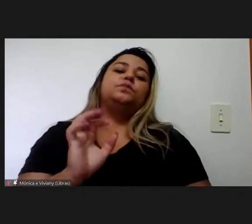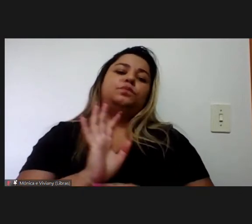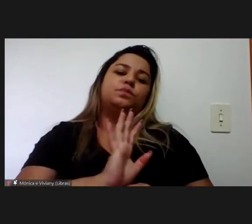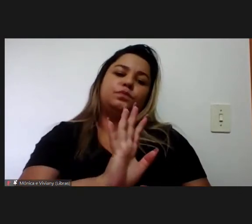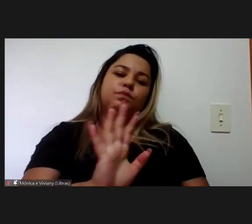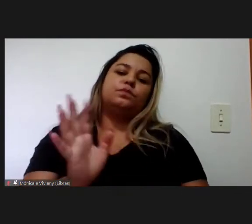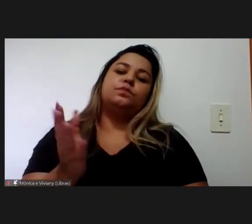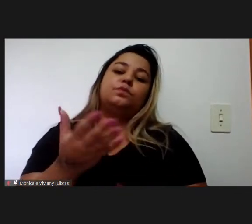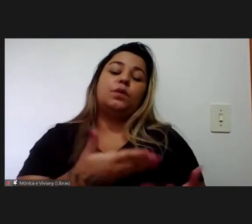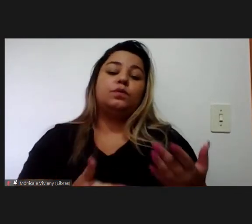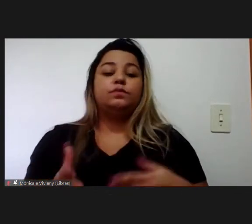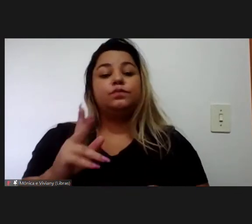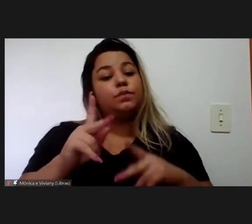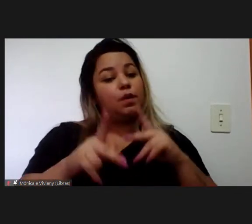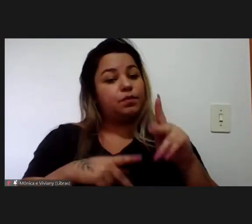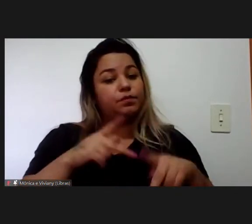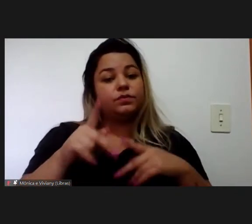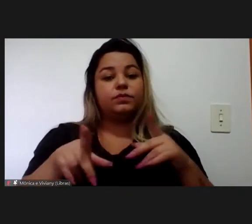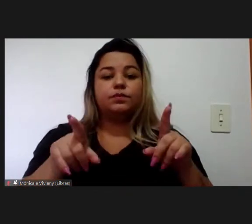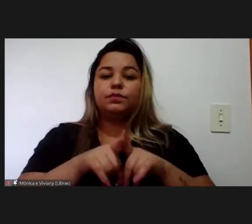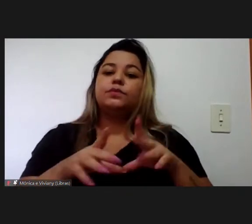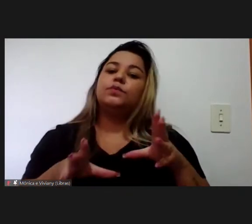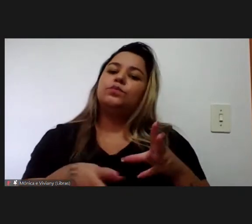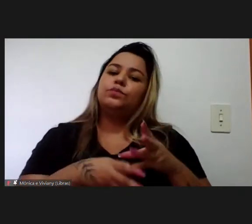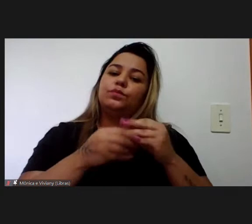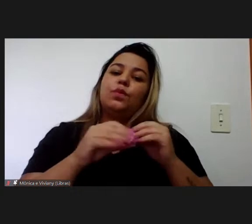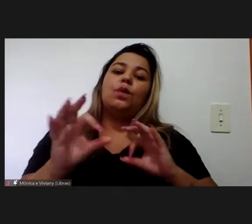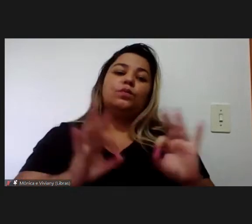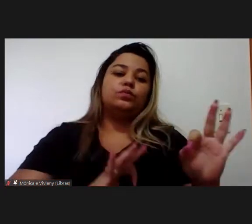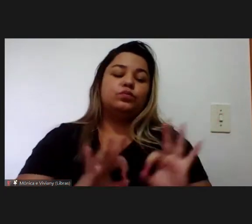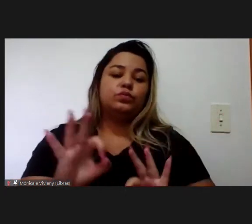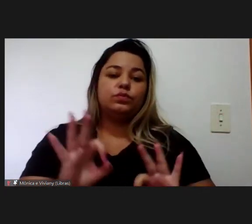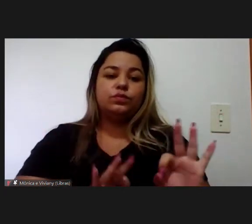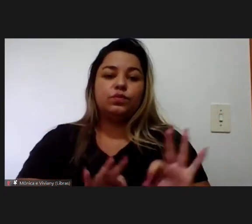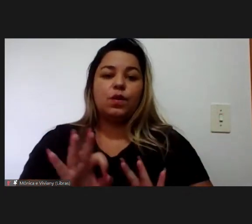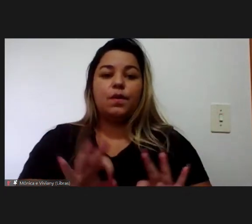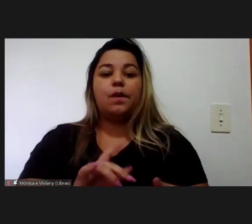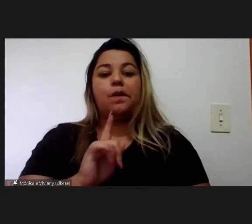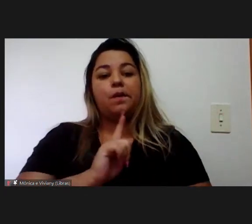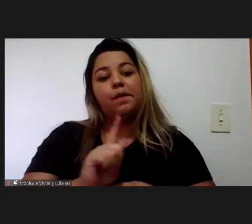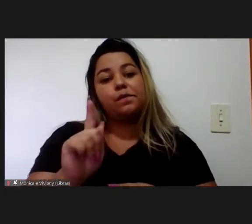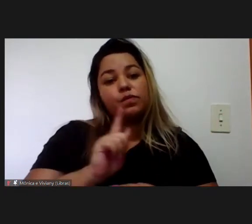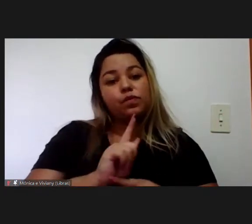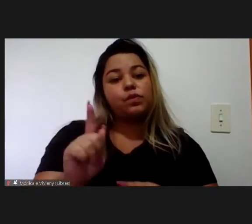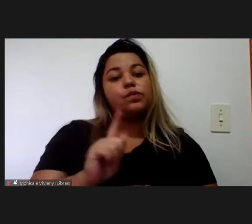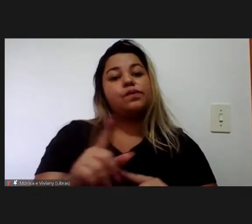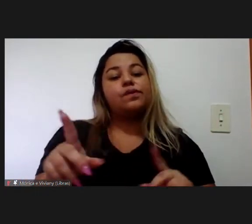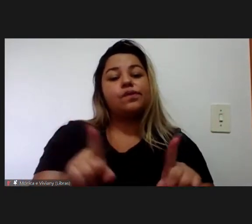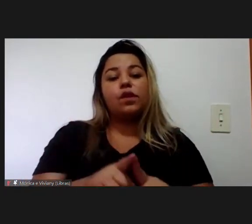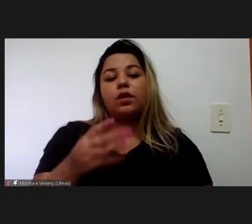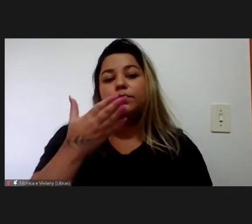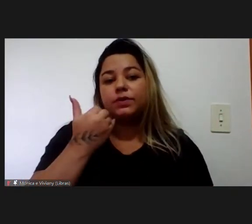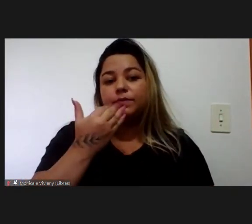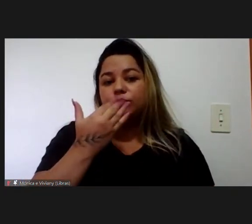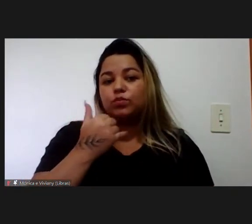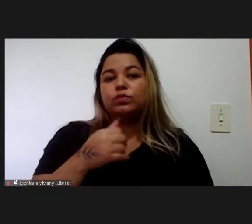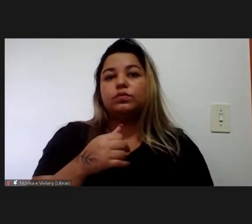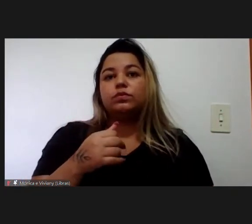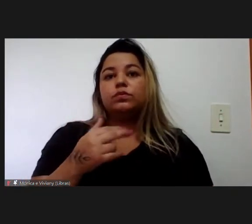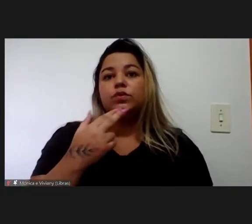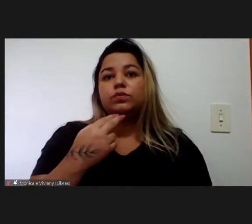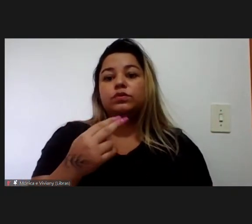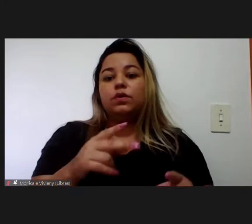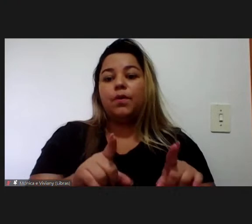order to improve nutrition from the population, including the regulation of the management resources,